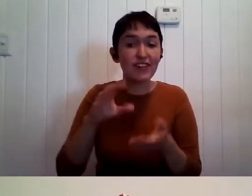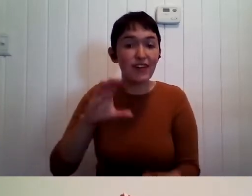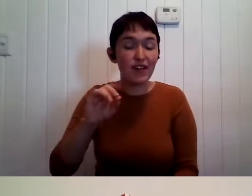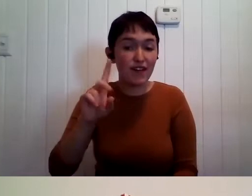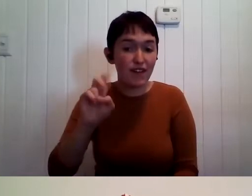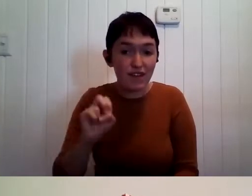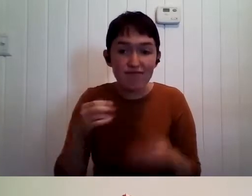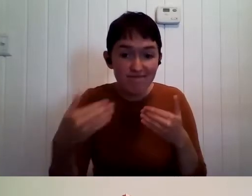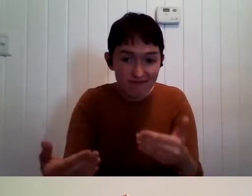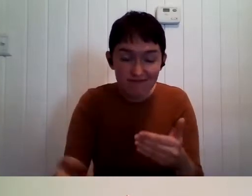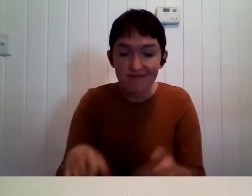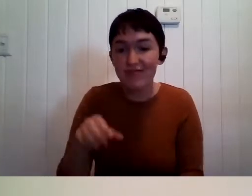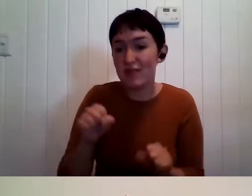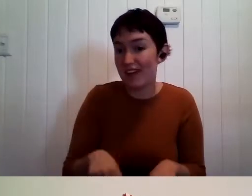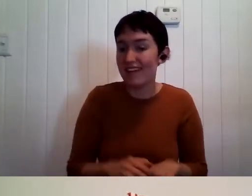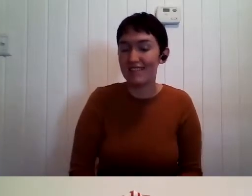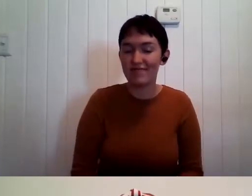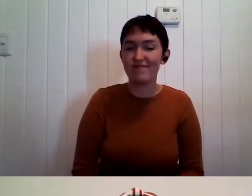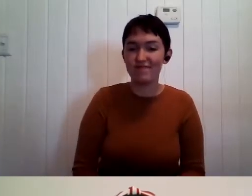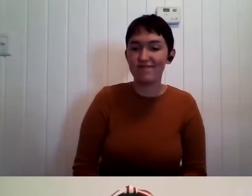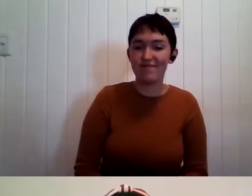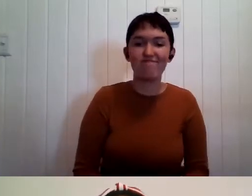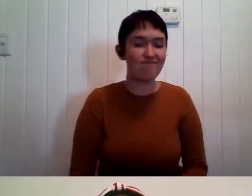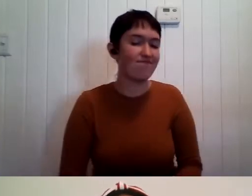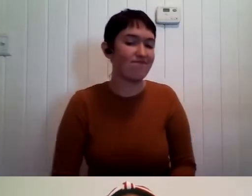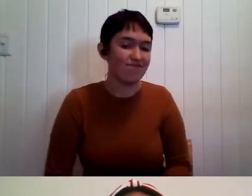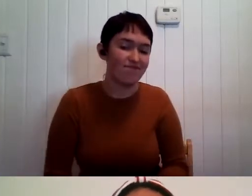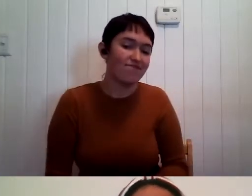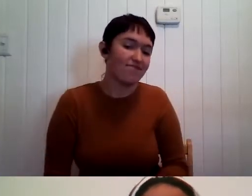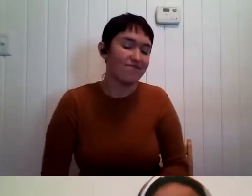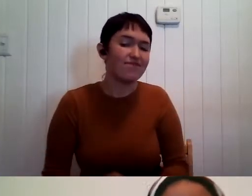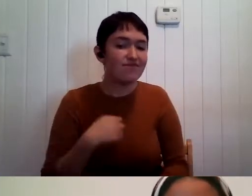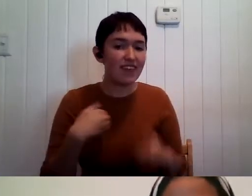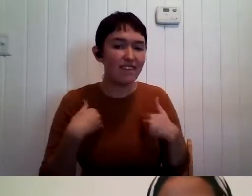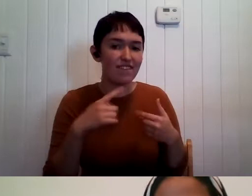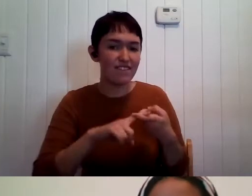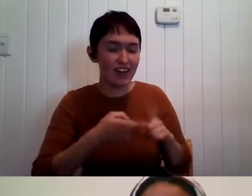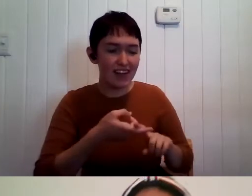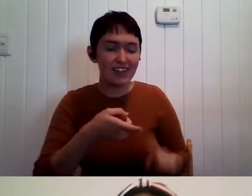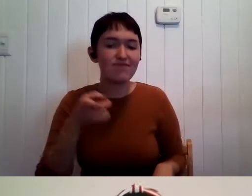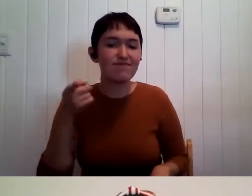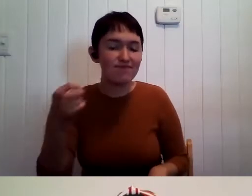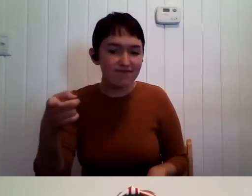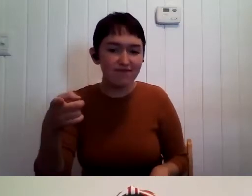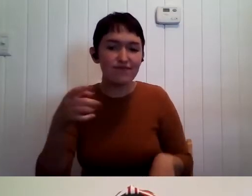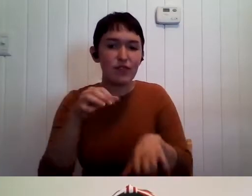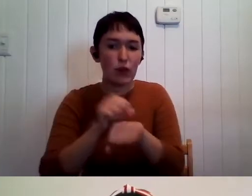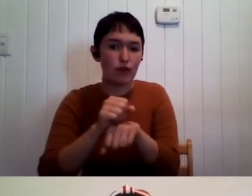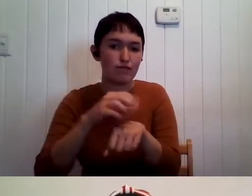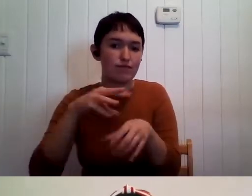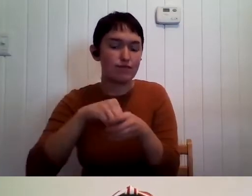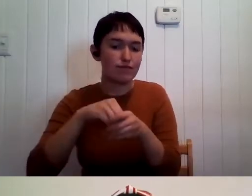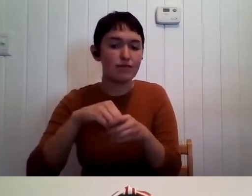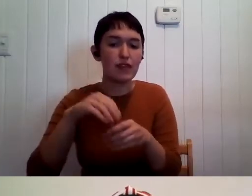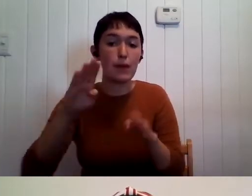well. Awesome. Yeah, I have a friend and she works in biophysics, but